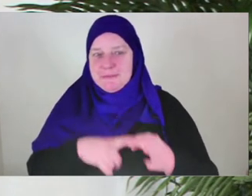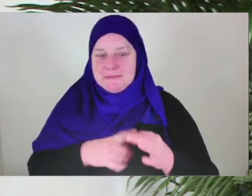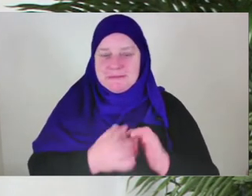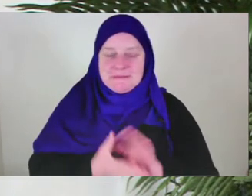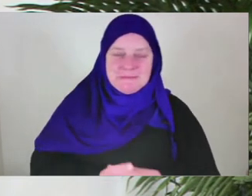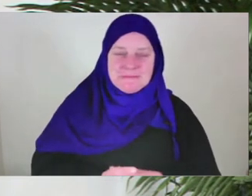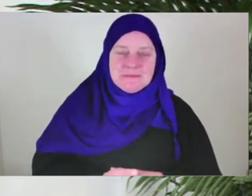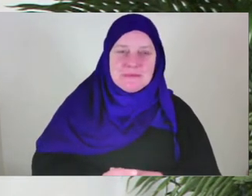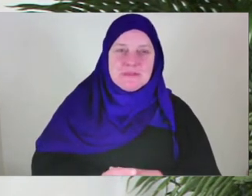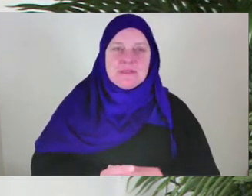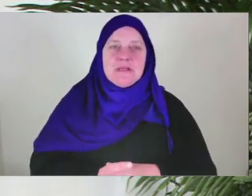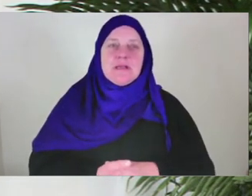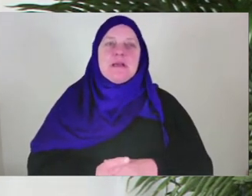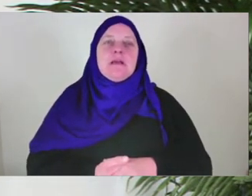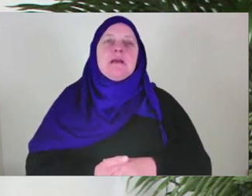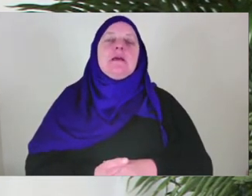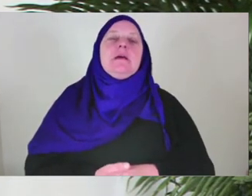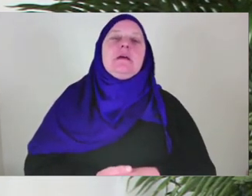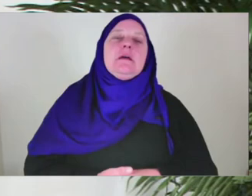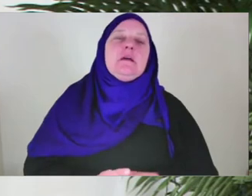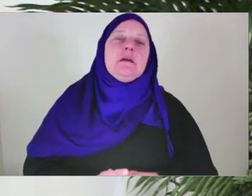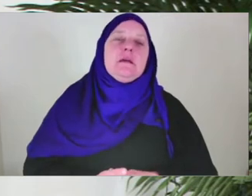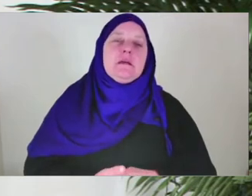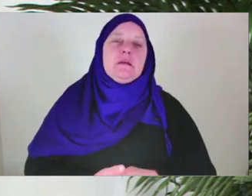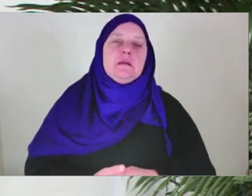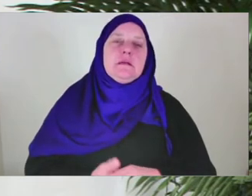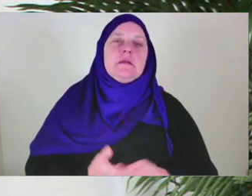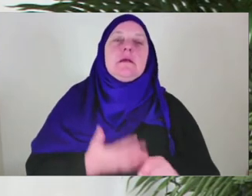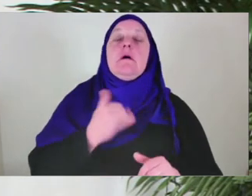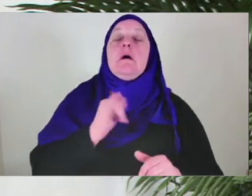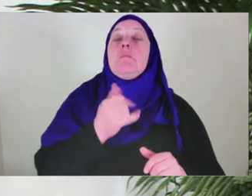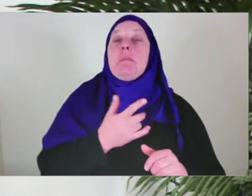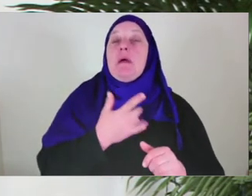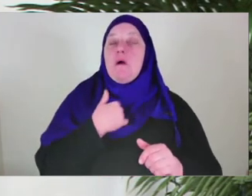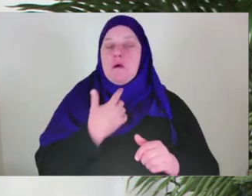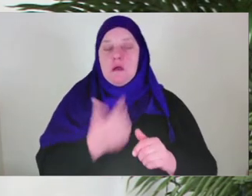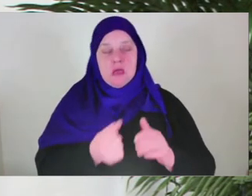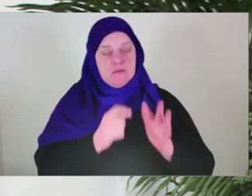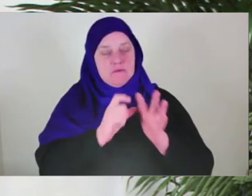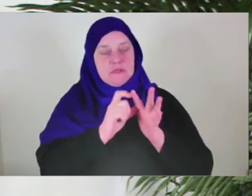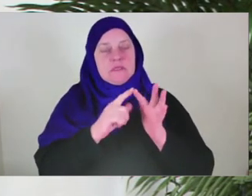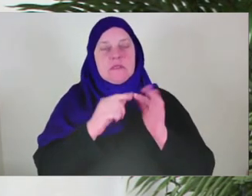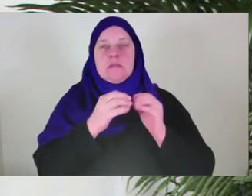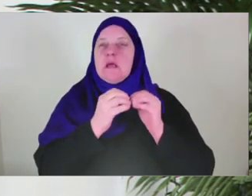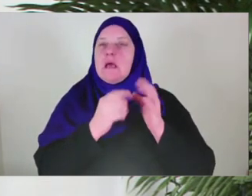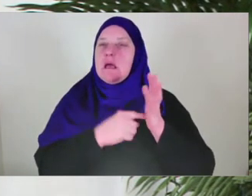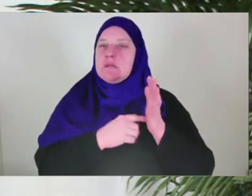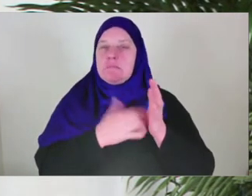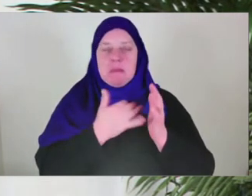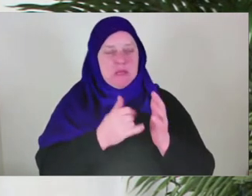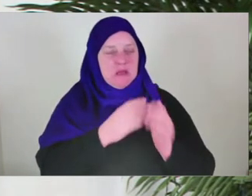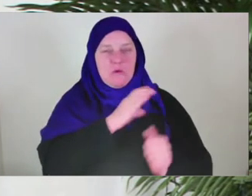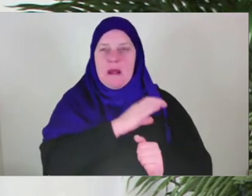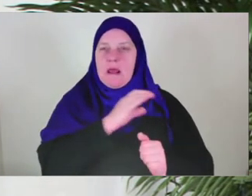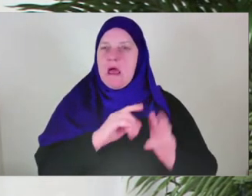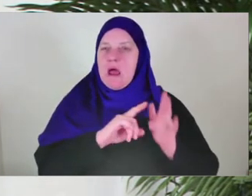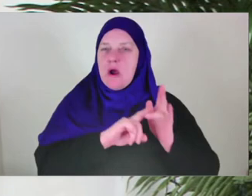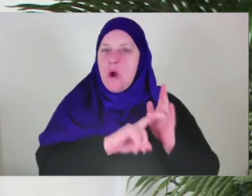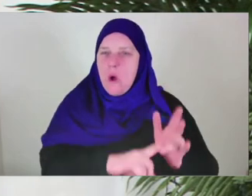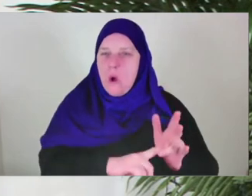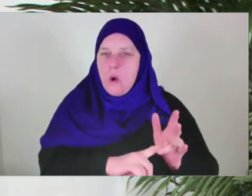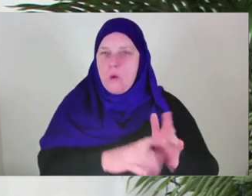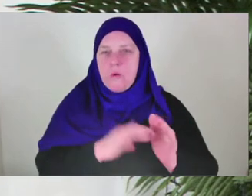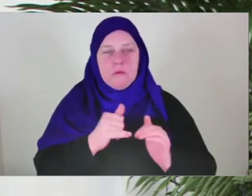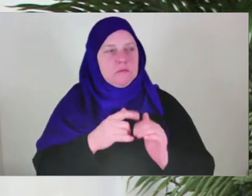important to ask. Let's say I have some existing debt. It could be credit card debt. I have an existing mortgage, and I have